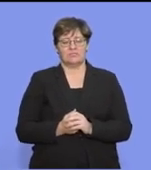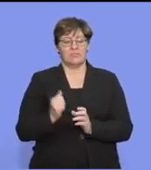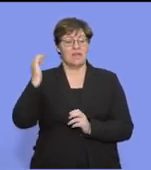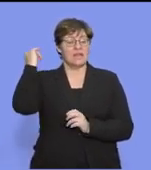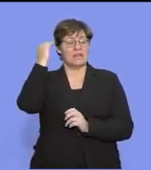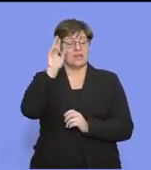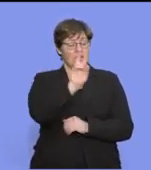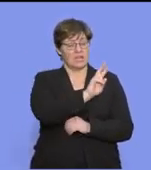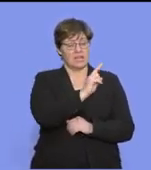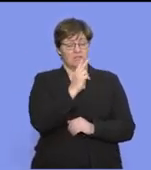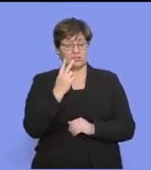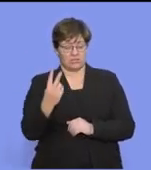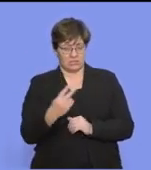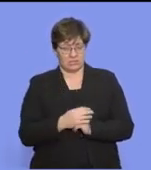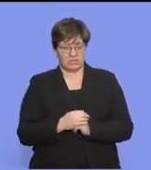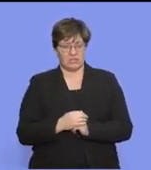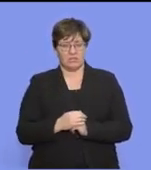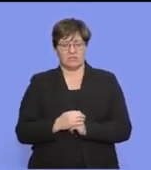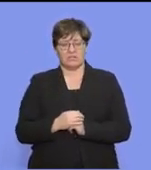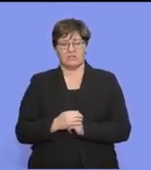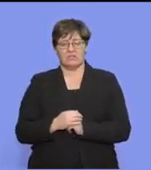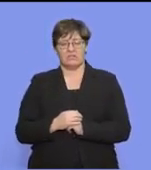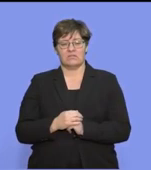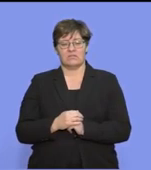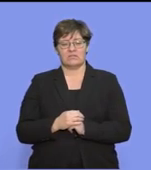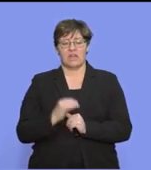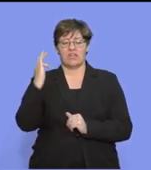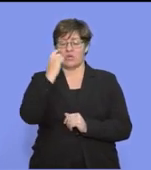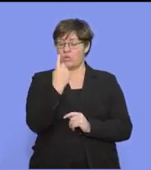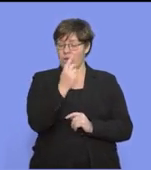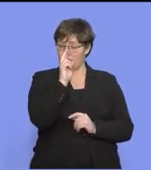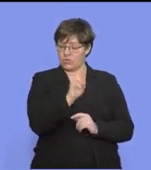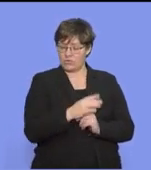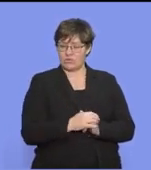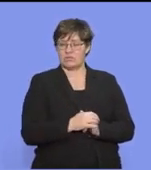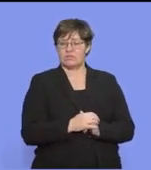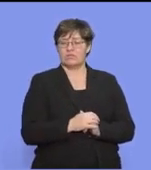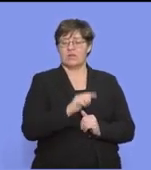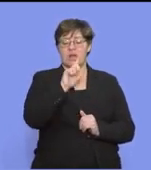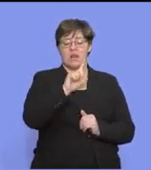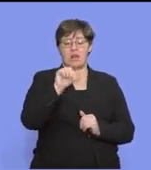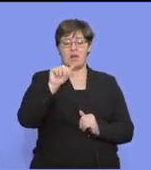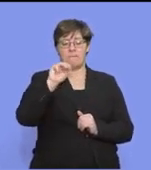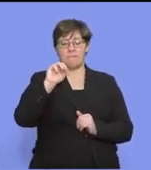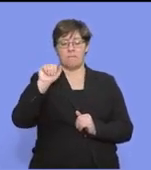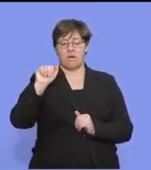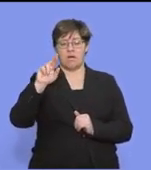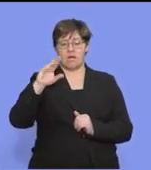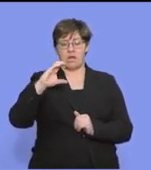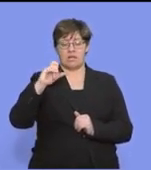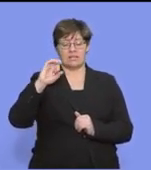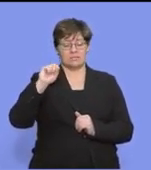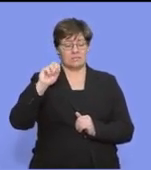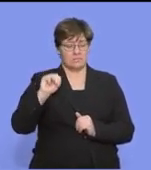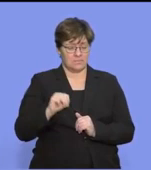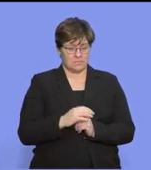at our theories of evolution, we've had a look at one of the theories, and that is Lamarckism. And we call